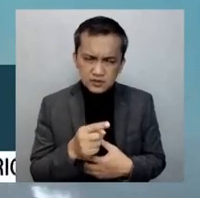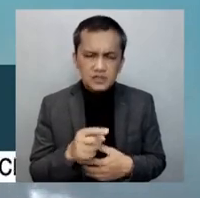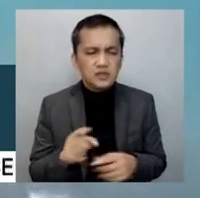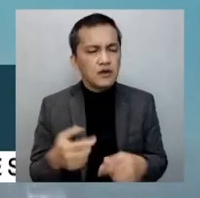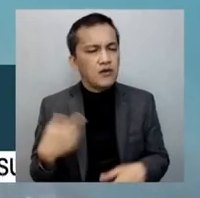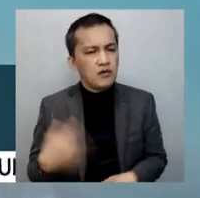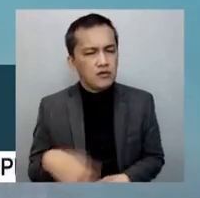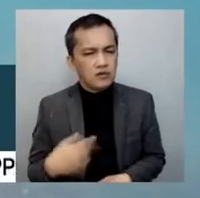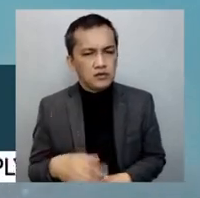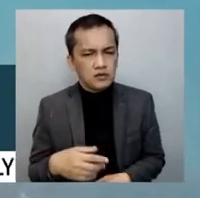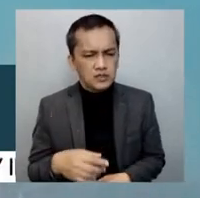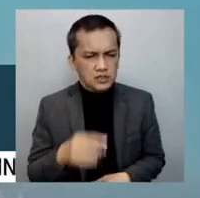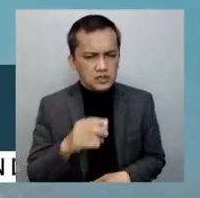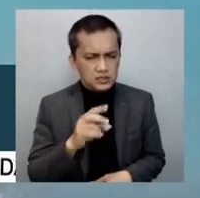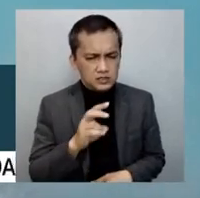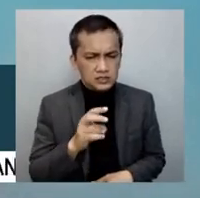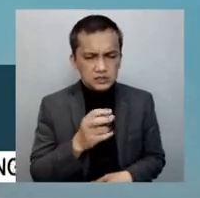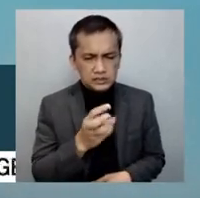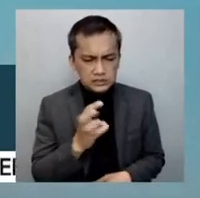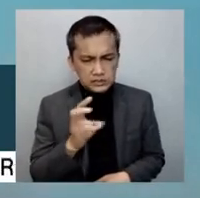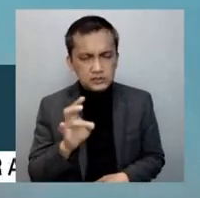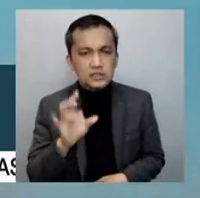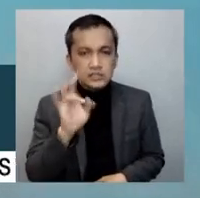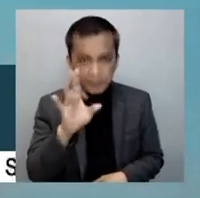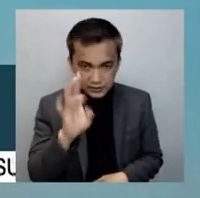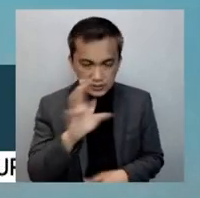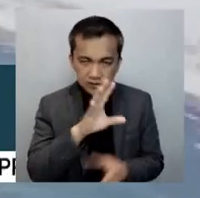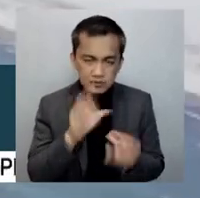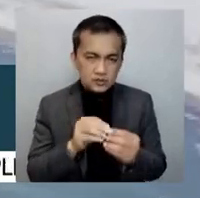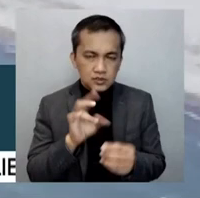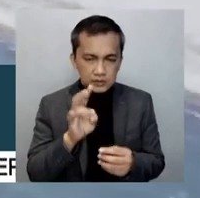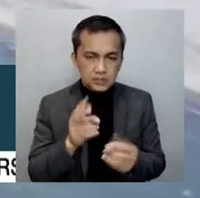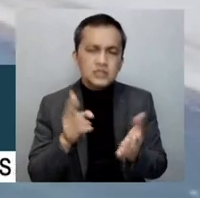So these 17 people signed the document.